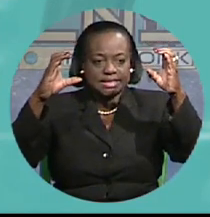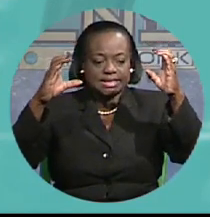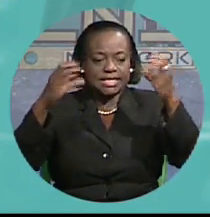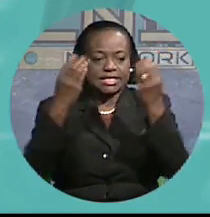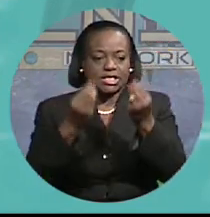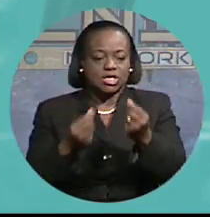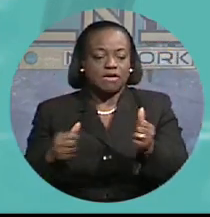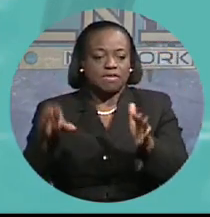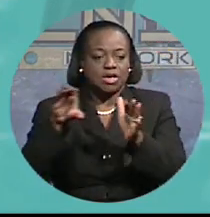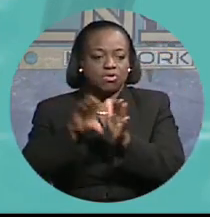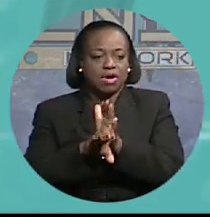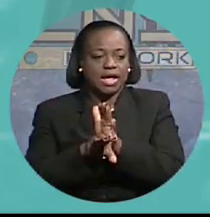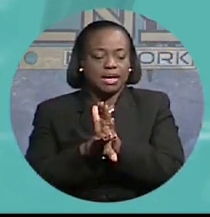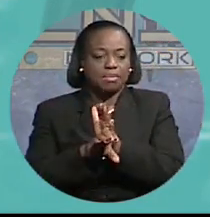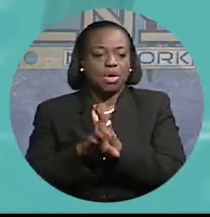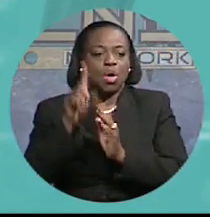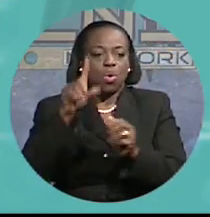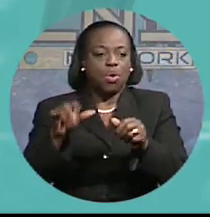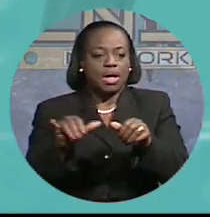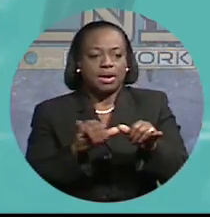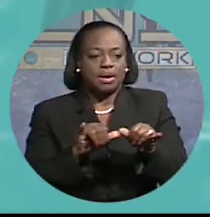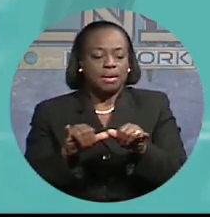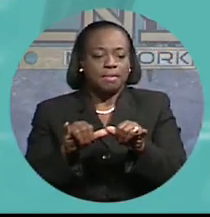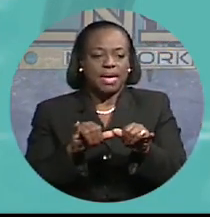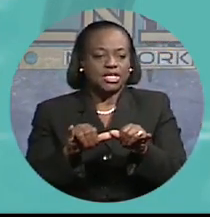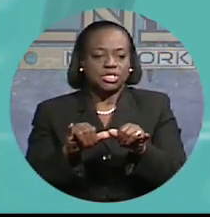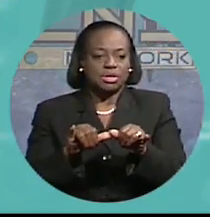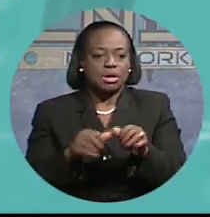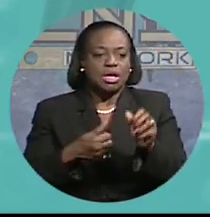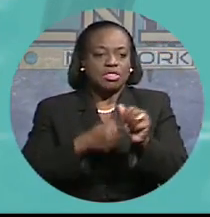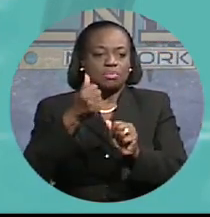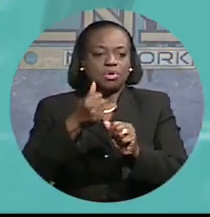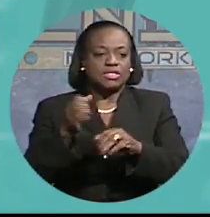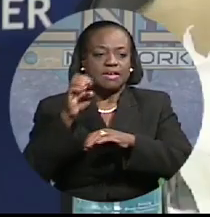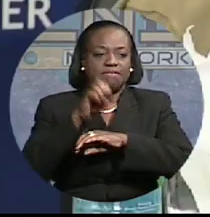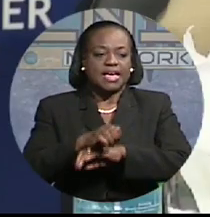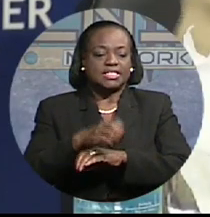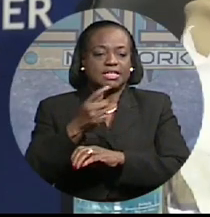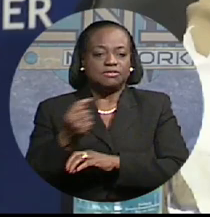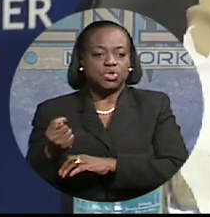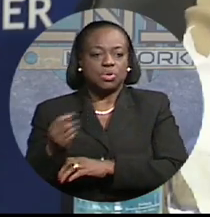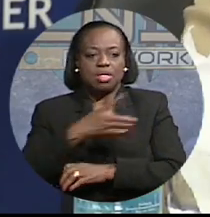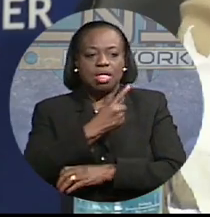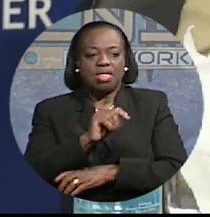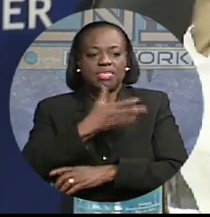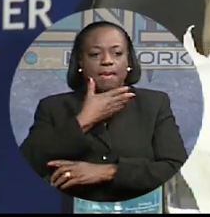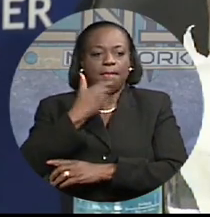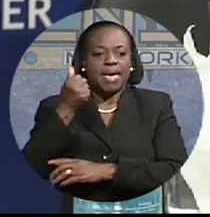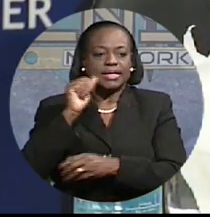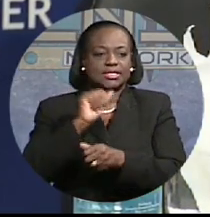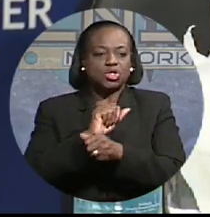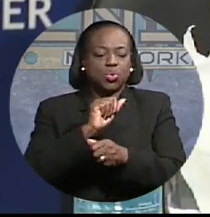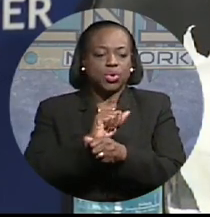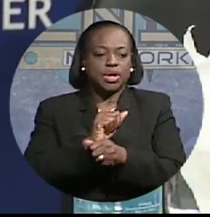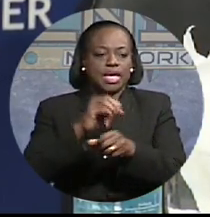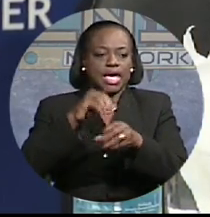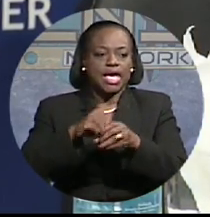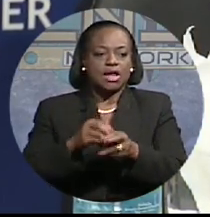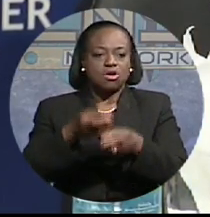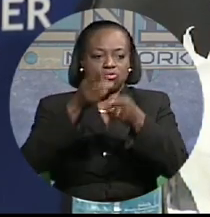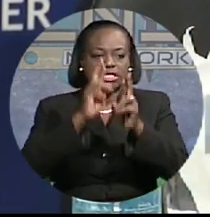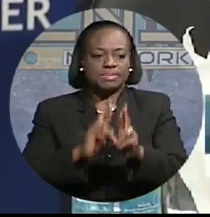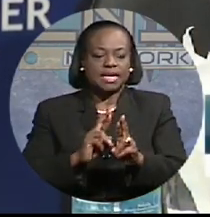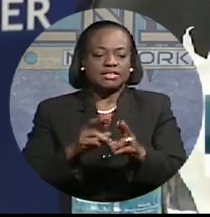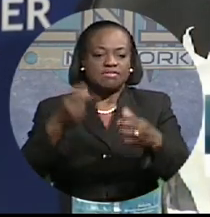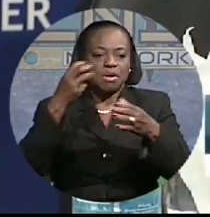crimes by one measure they described as their most effective tool in the crime fight. The best work, I repeat, in respect of murders